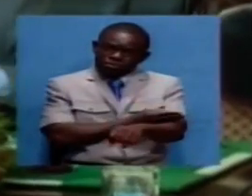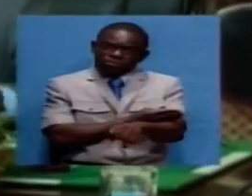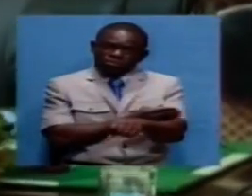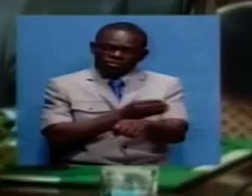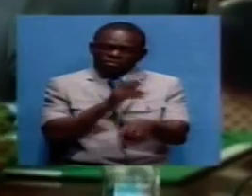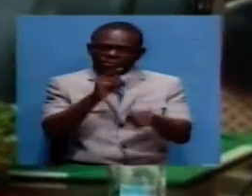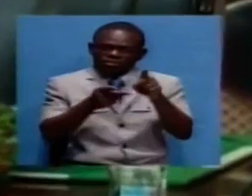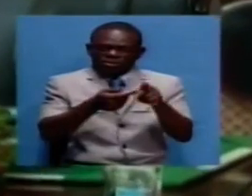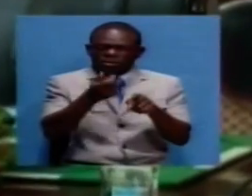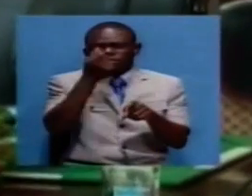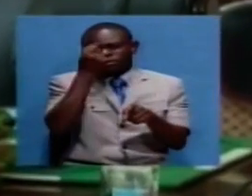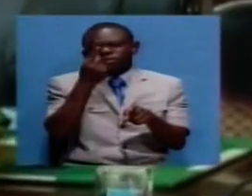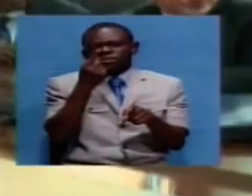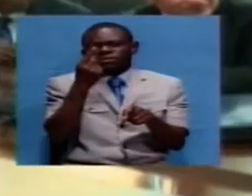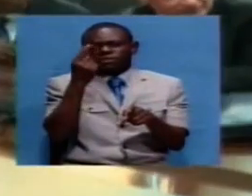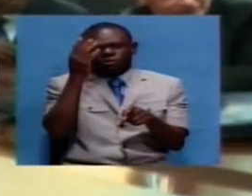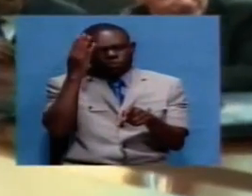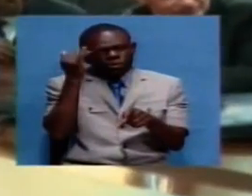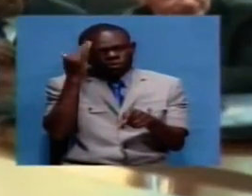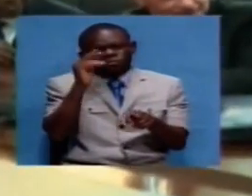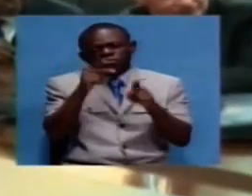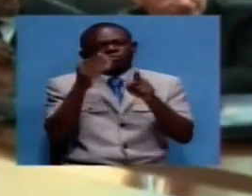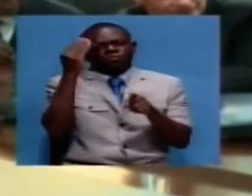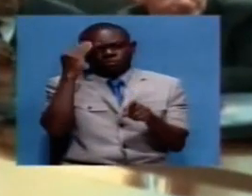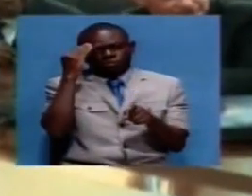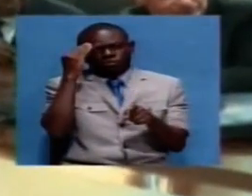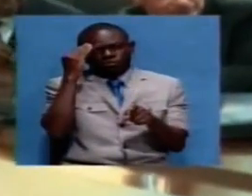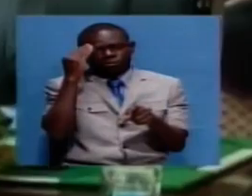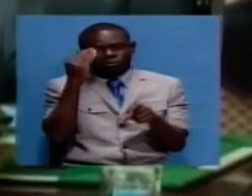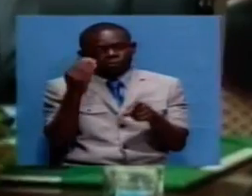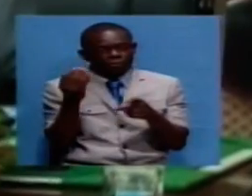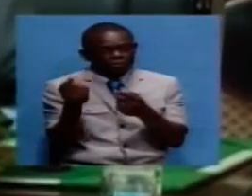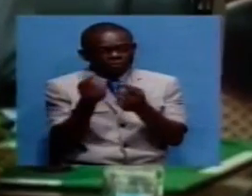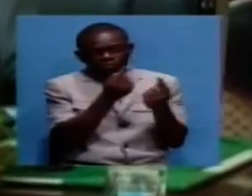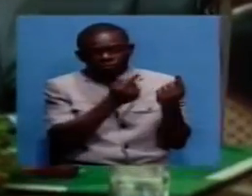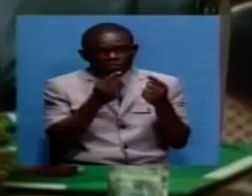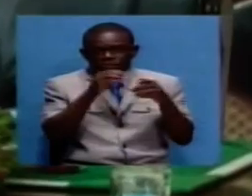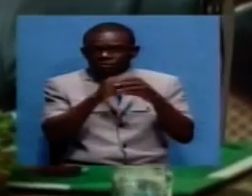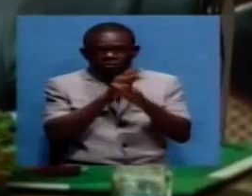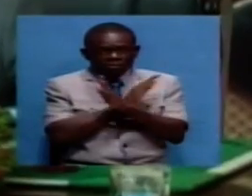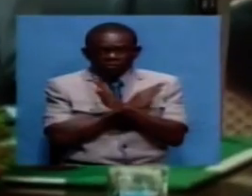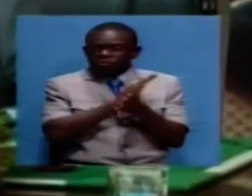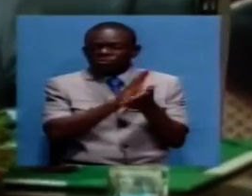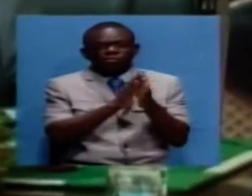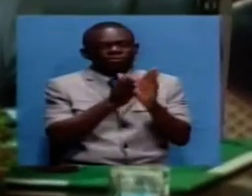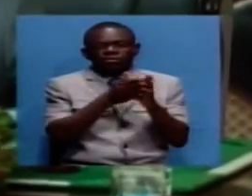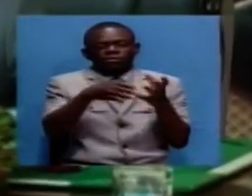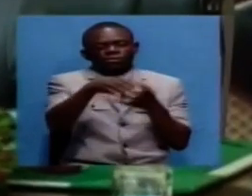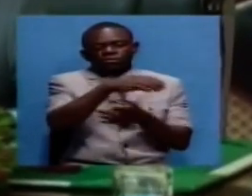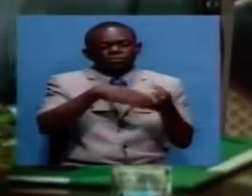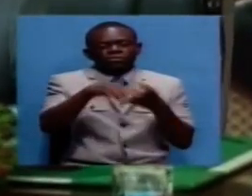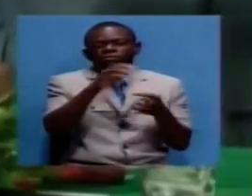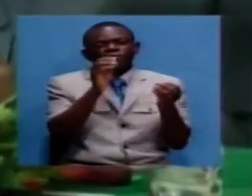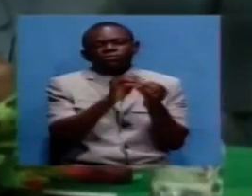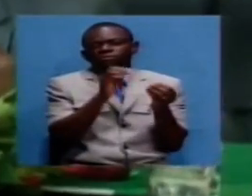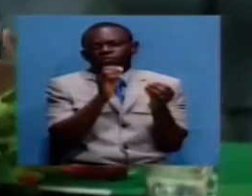slowly getting out of hand. We want to maintain Zambia as a secure, conducive and peaceful environment which business can